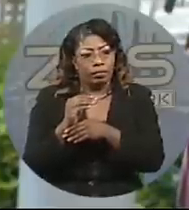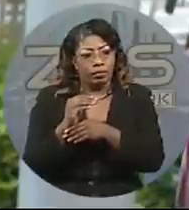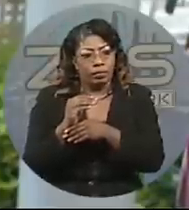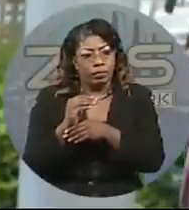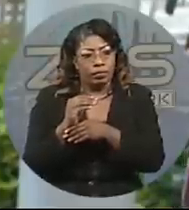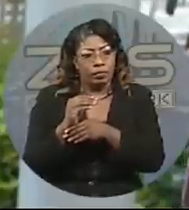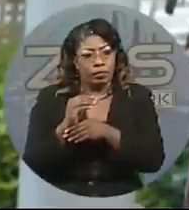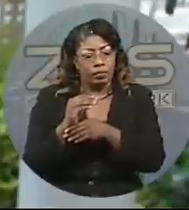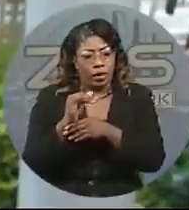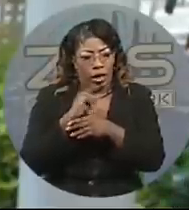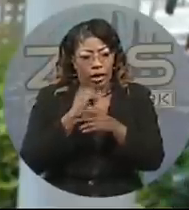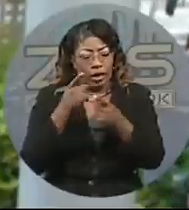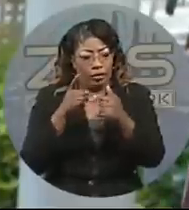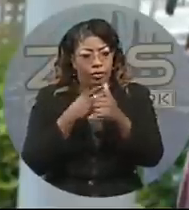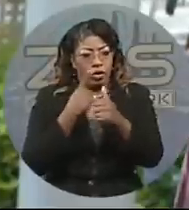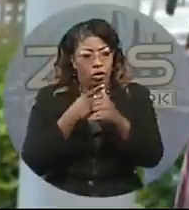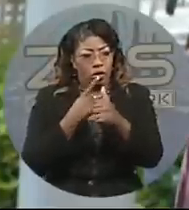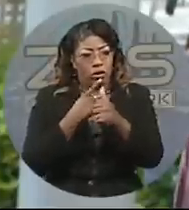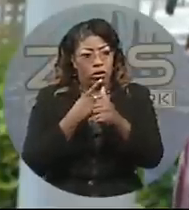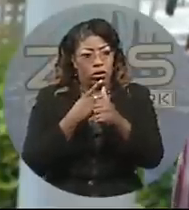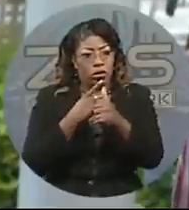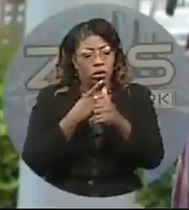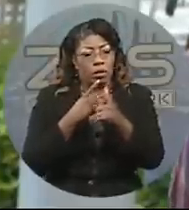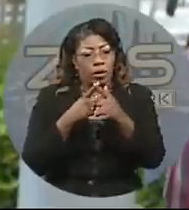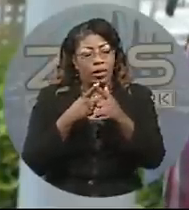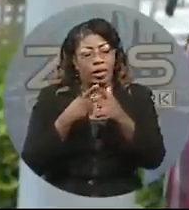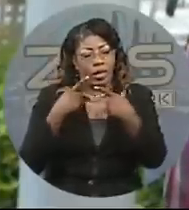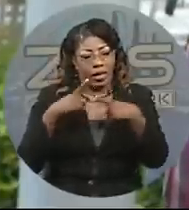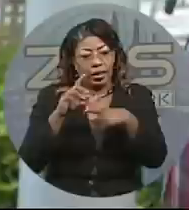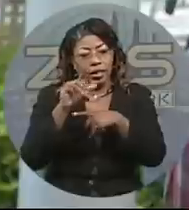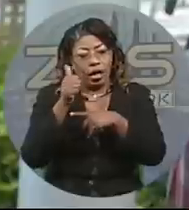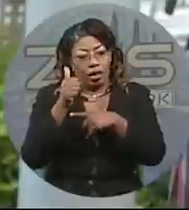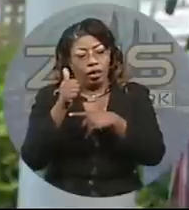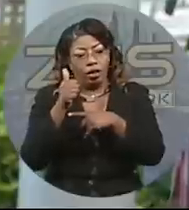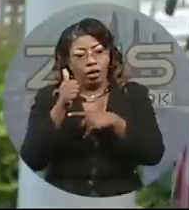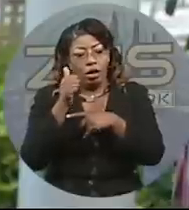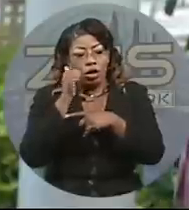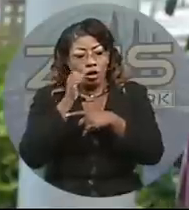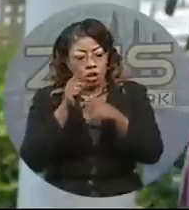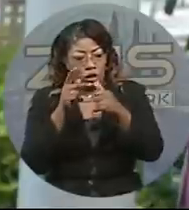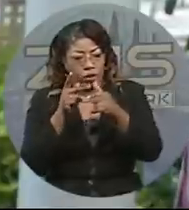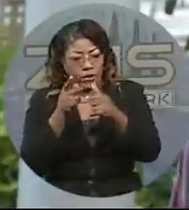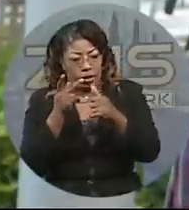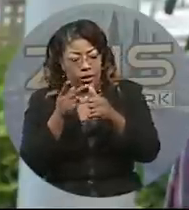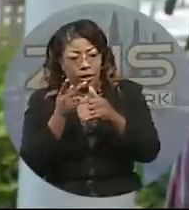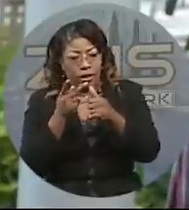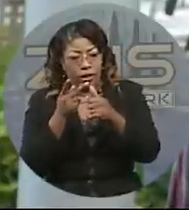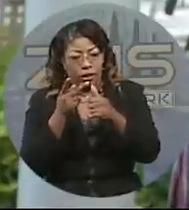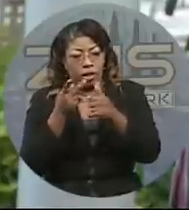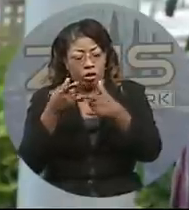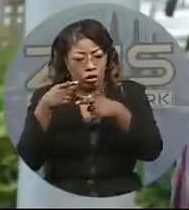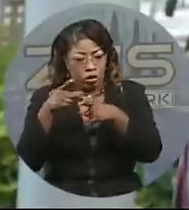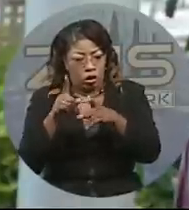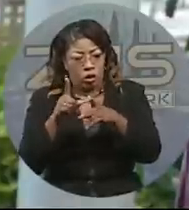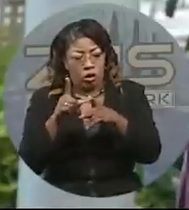I was first, but they had to let my alternate go because I